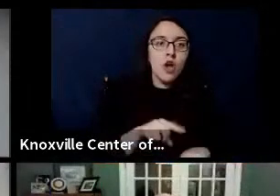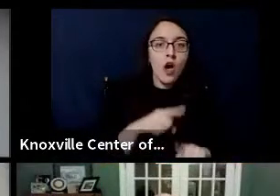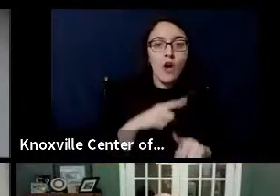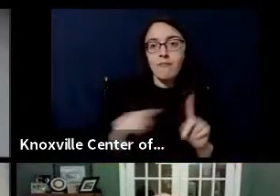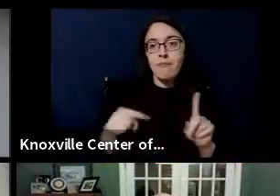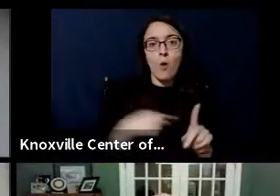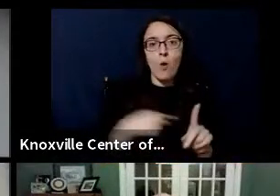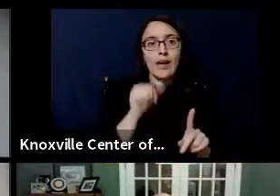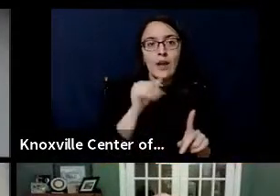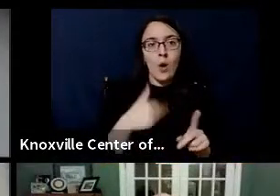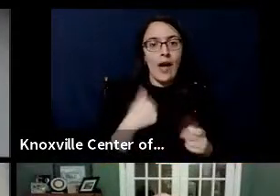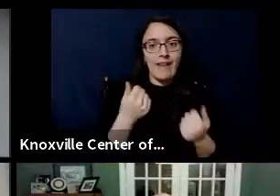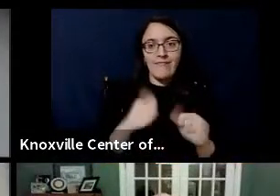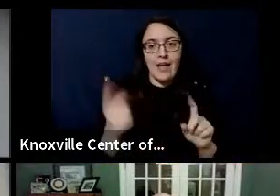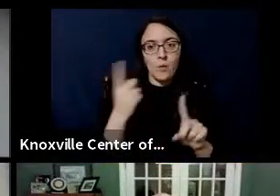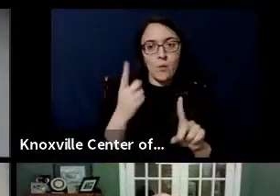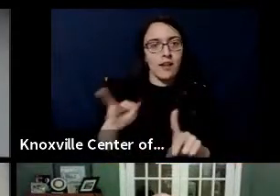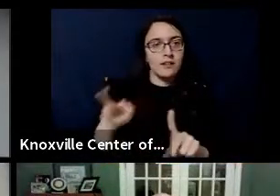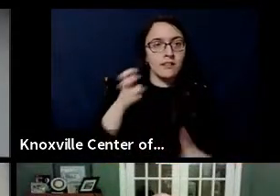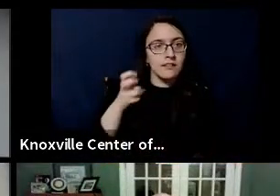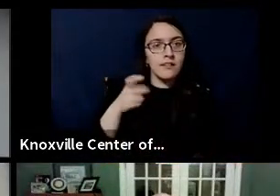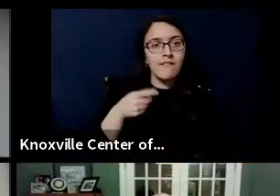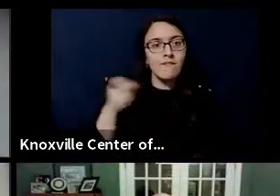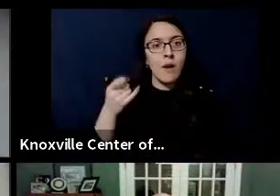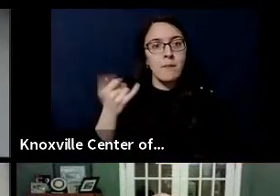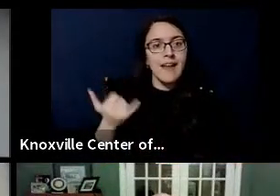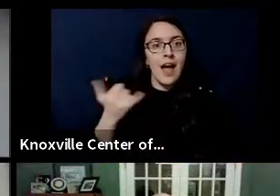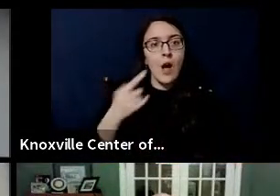draw from now because this pandemic is